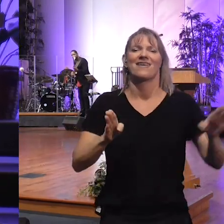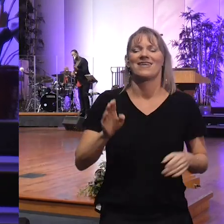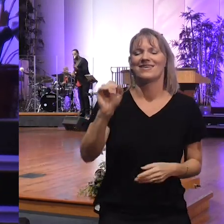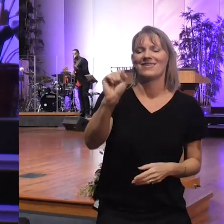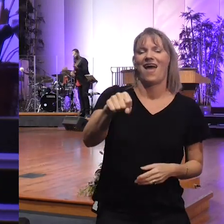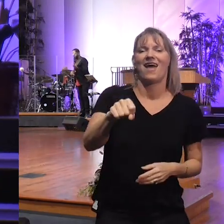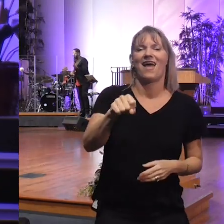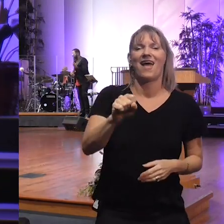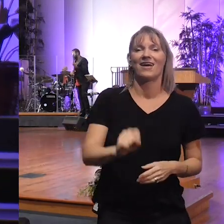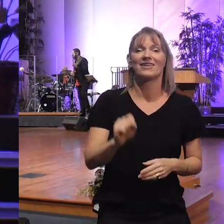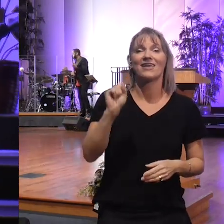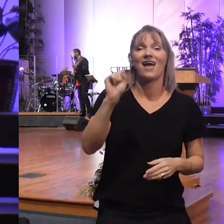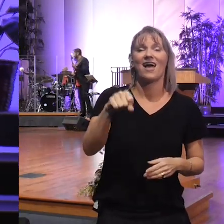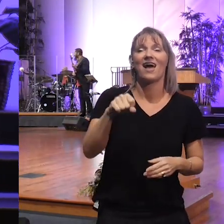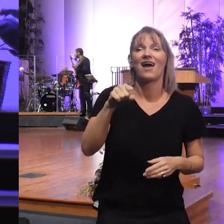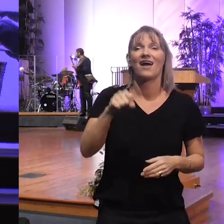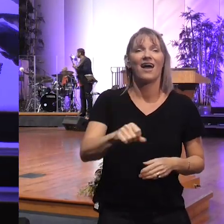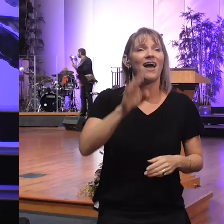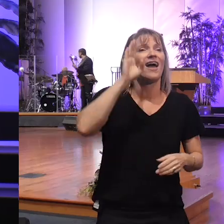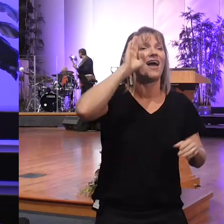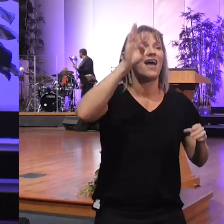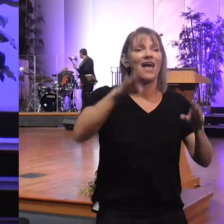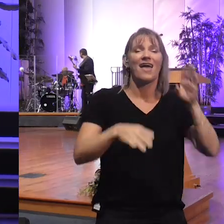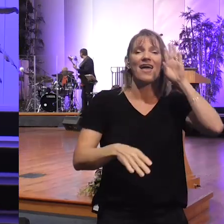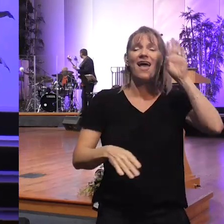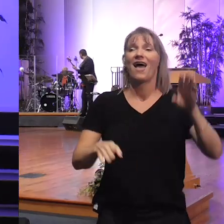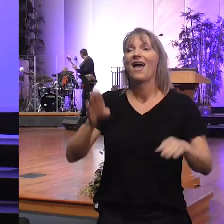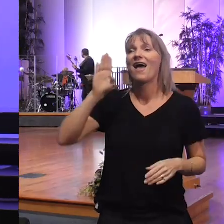hey, yeah, yeah.